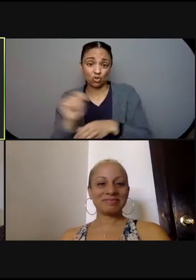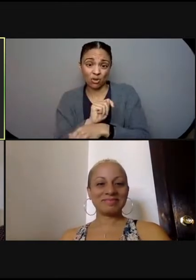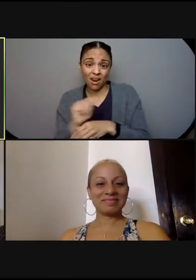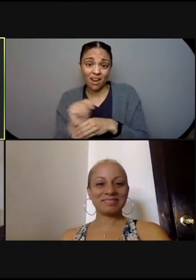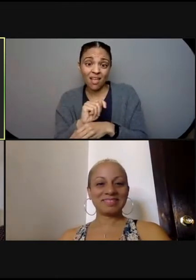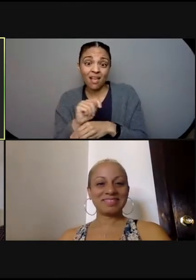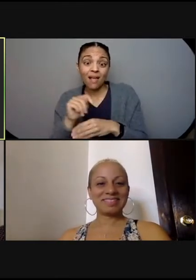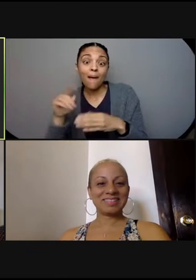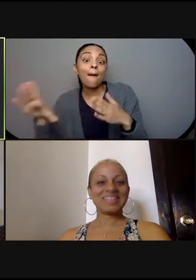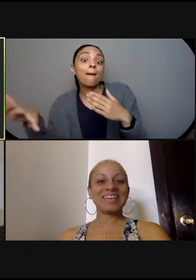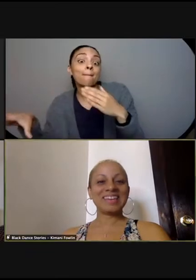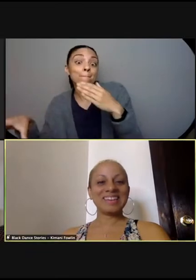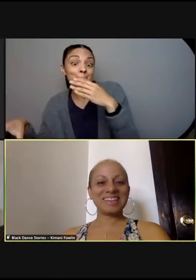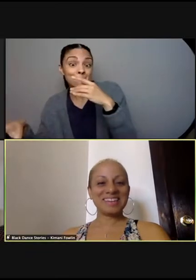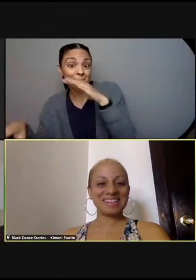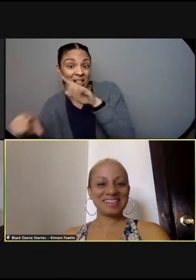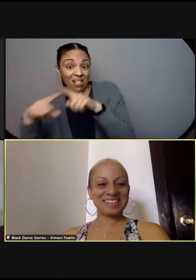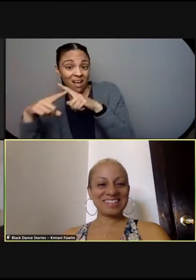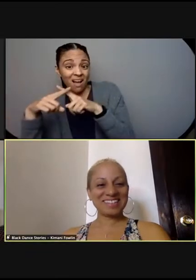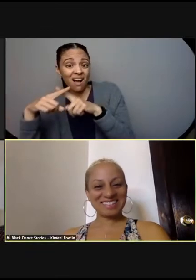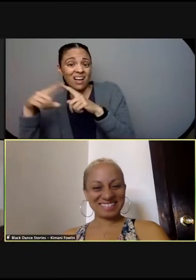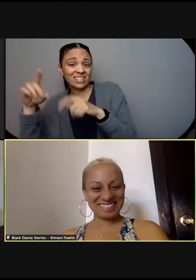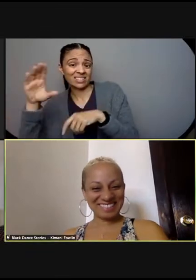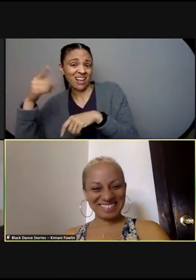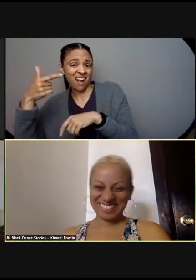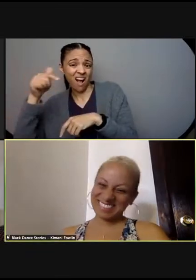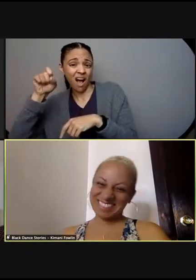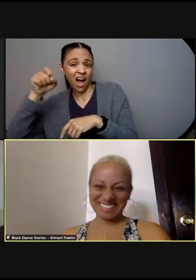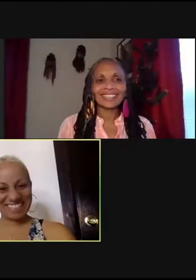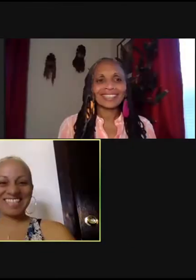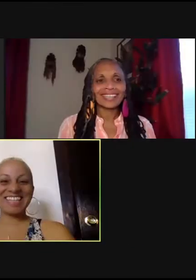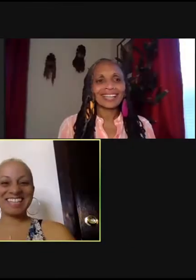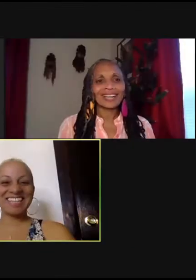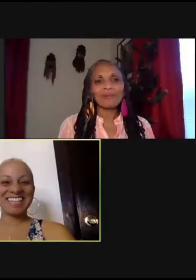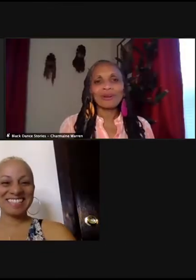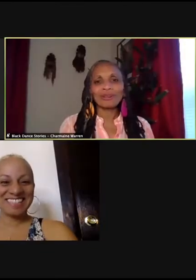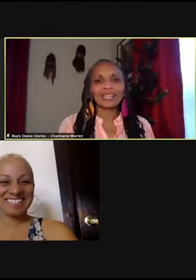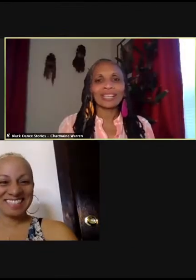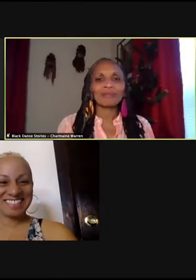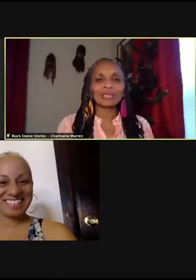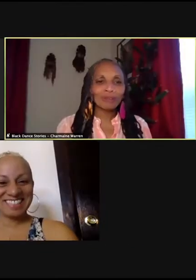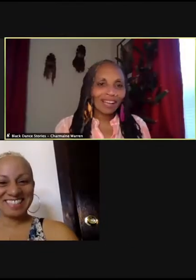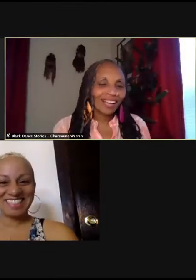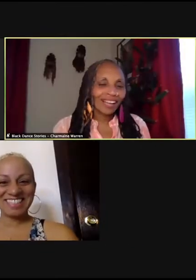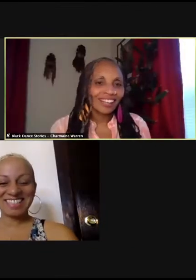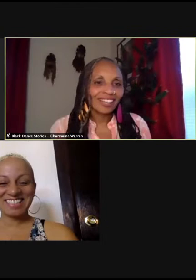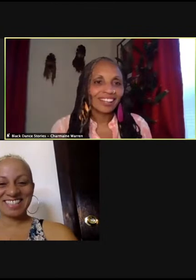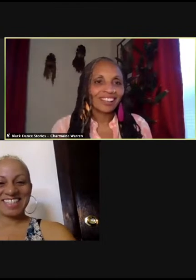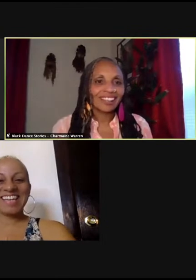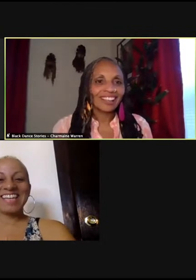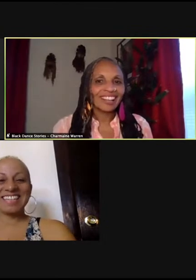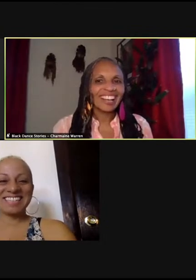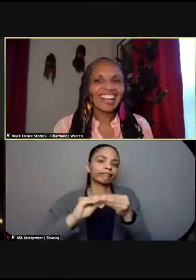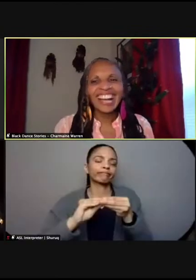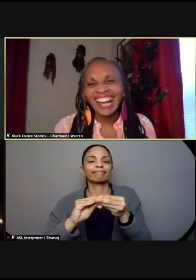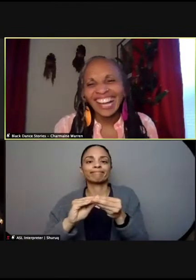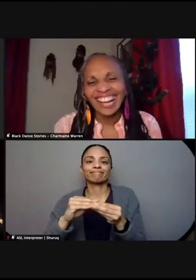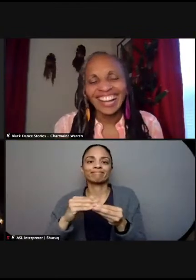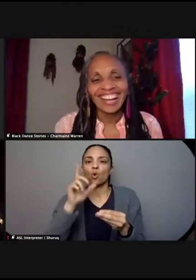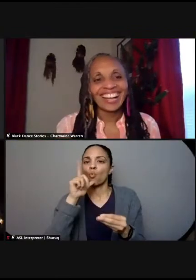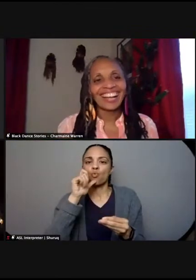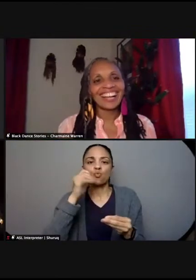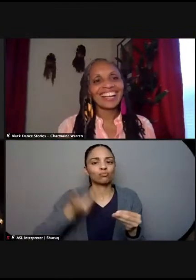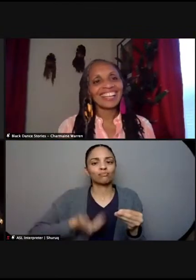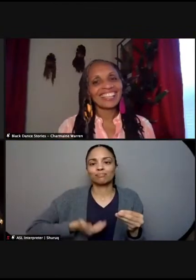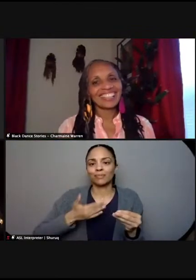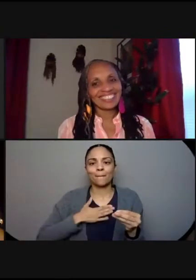makeup. Yeah. Boom! Oh, Come on, Cricket, what you got? you know what? I